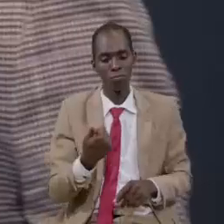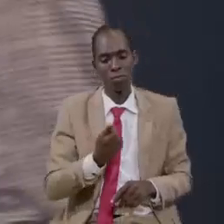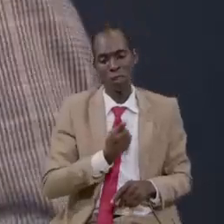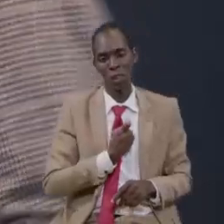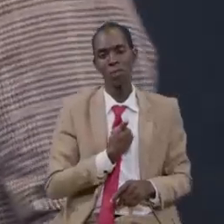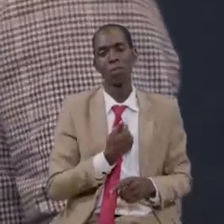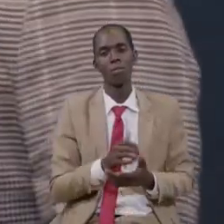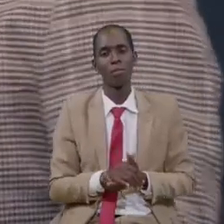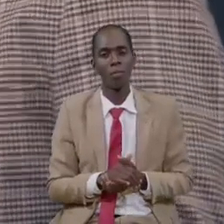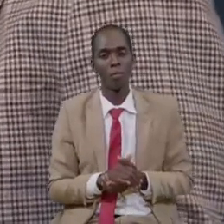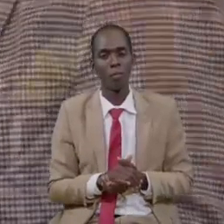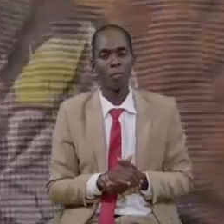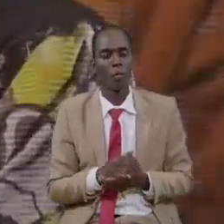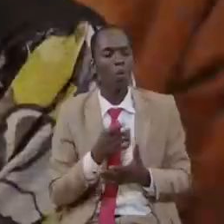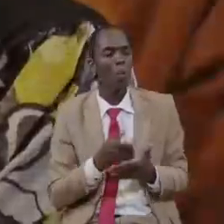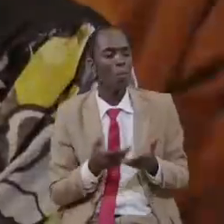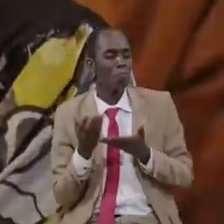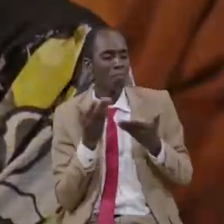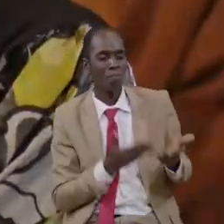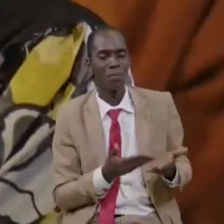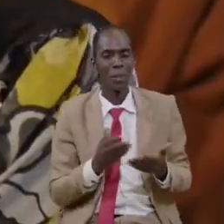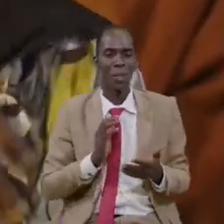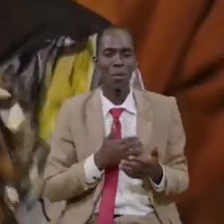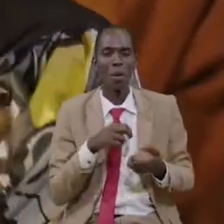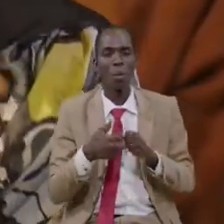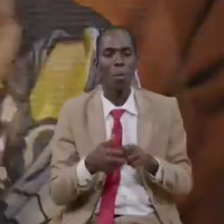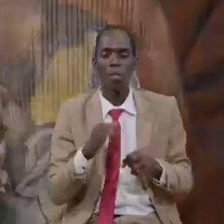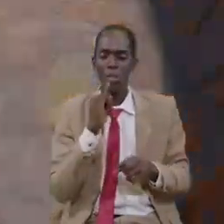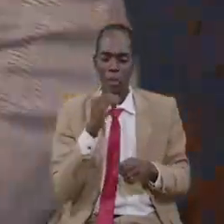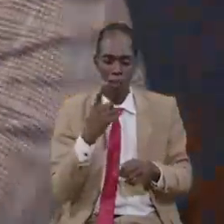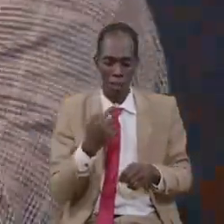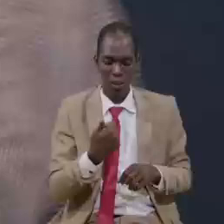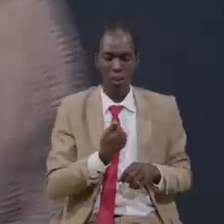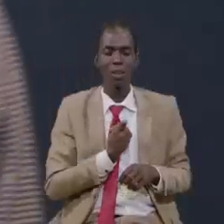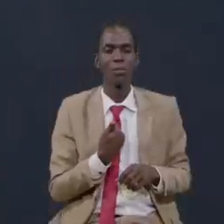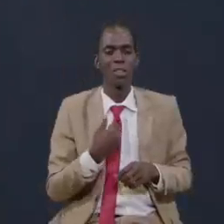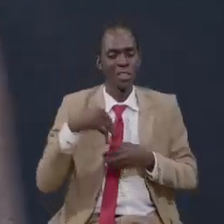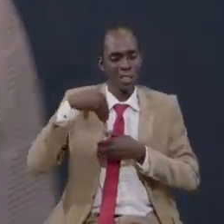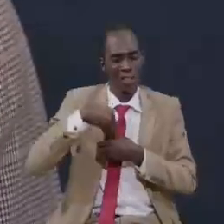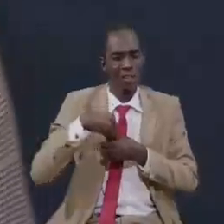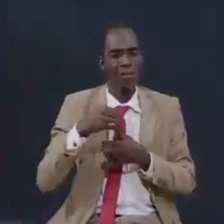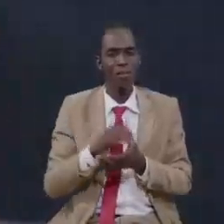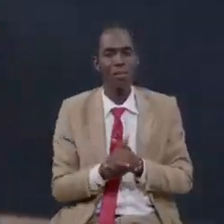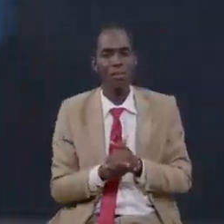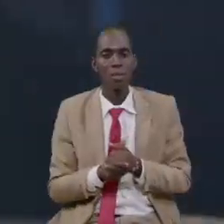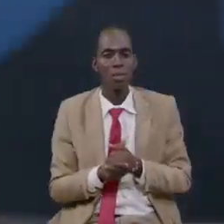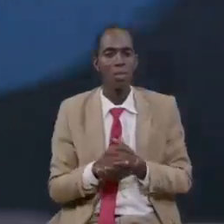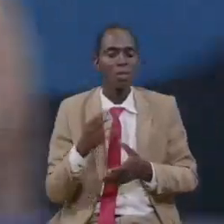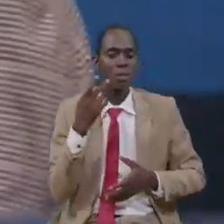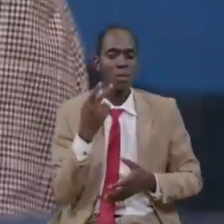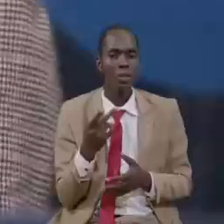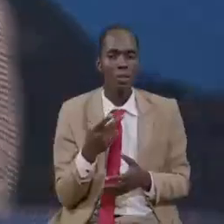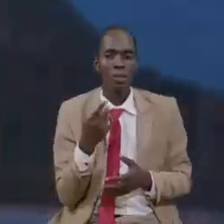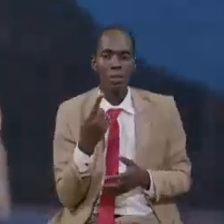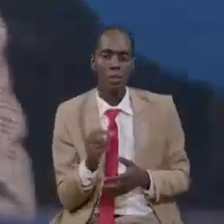what causes our problem is the self inside. Give me the portion that's all right for me,